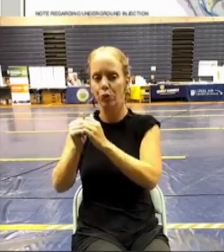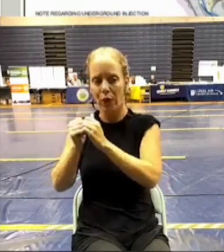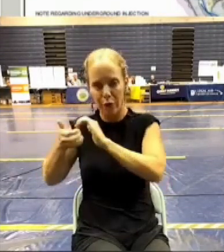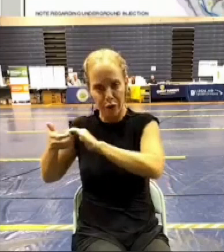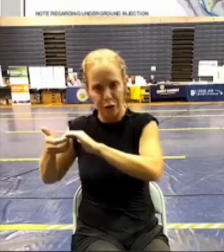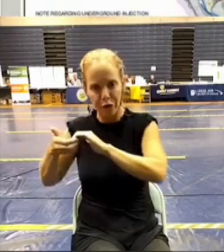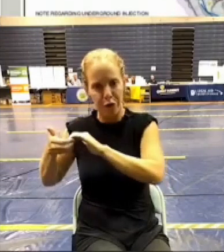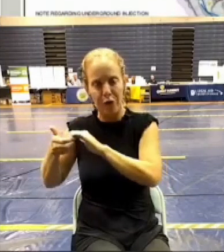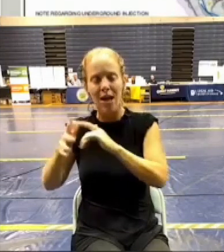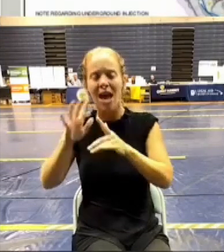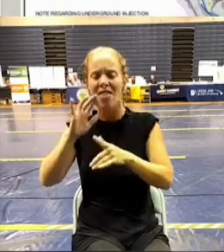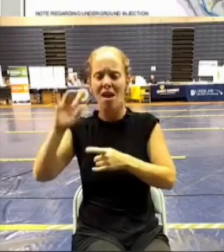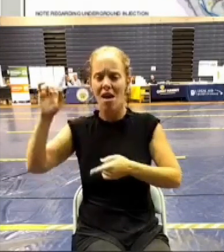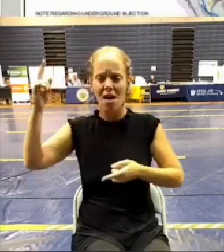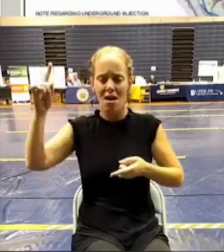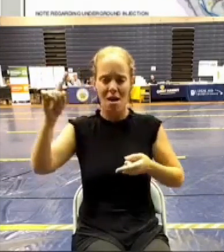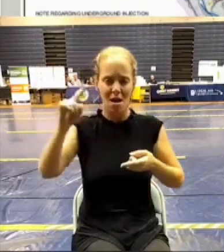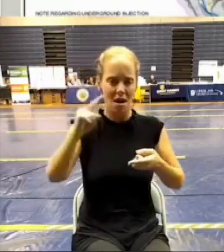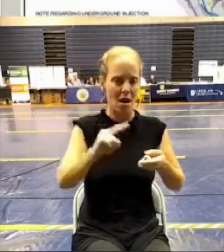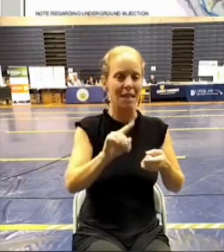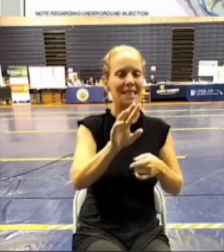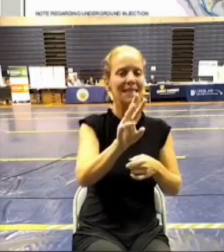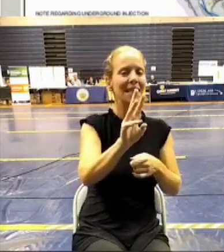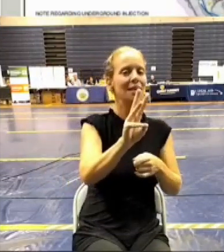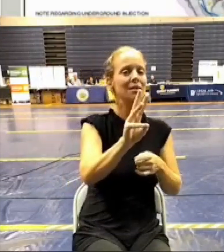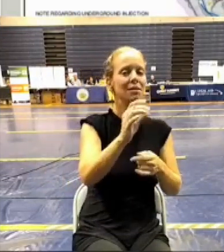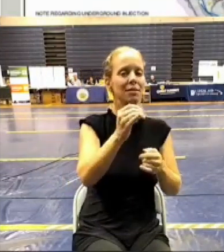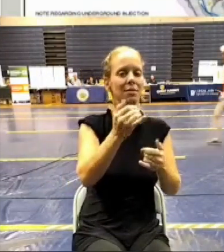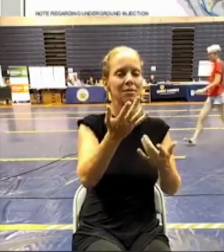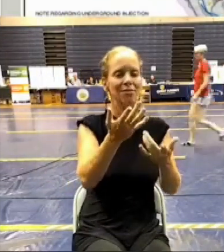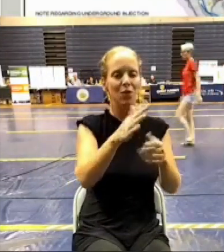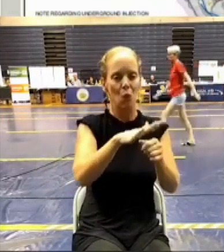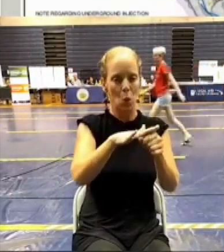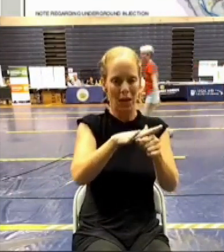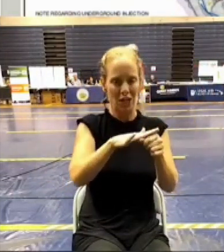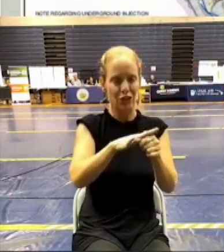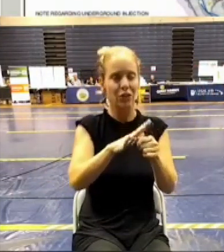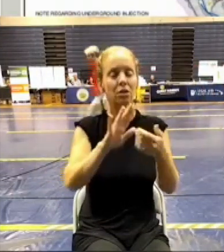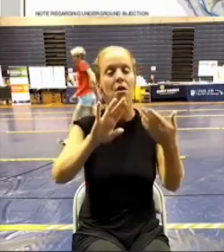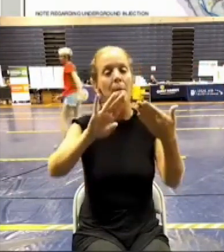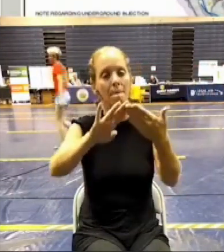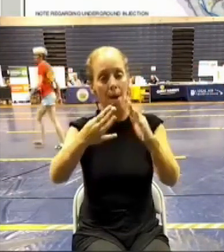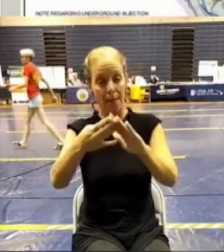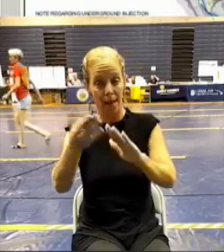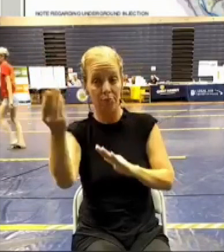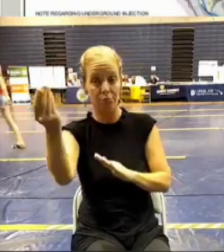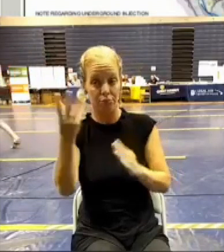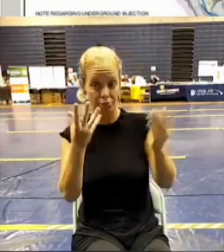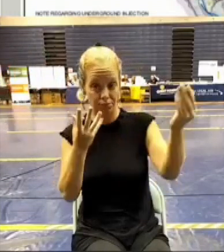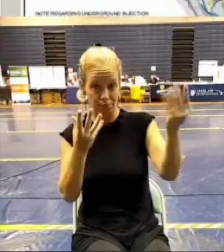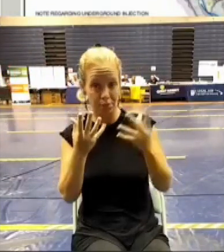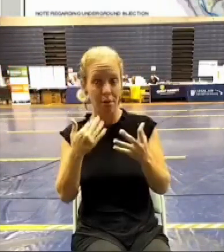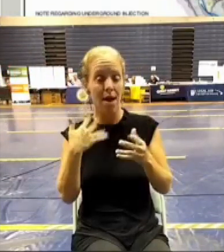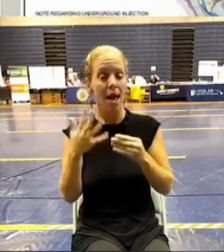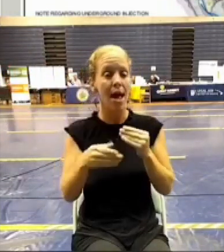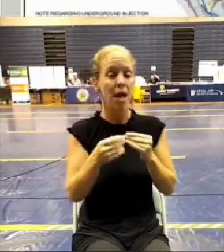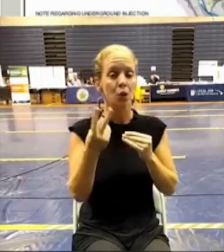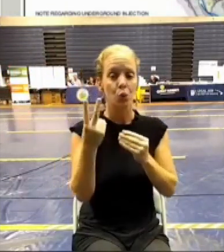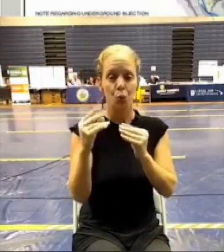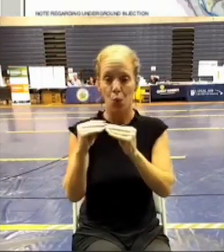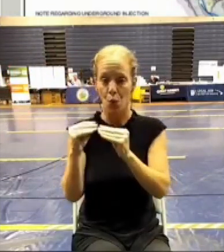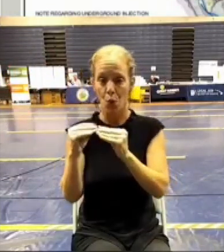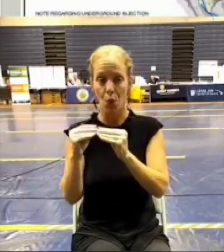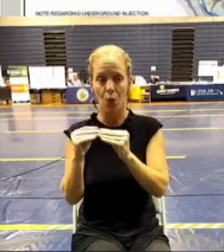top six or six viable locations. We heard from the public and then we added two more. So we